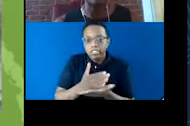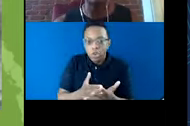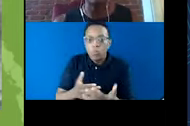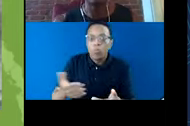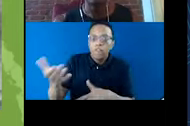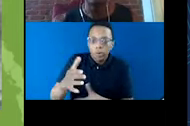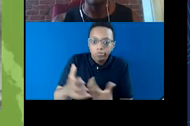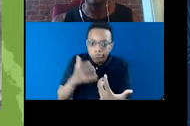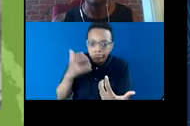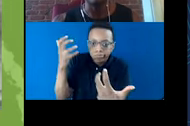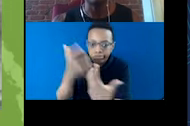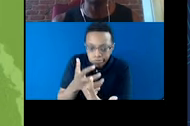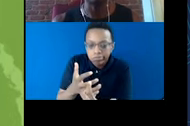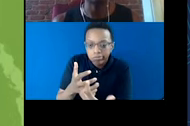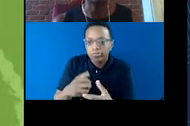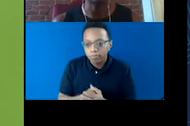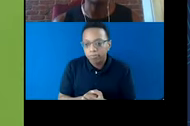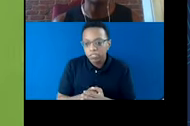tactics.